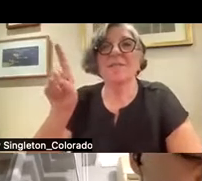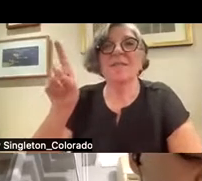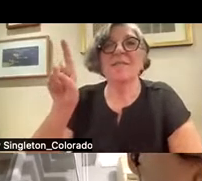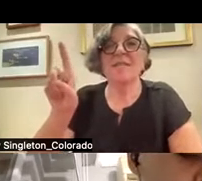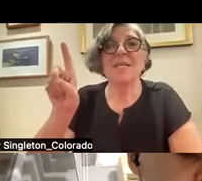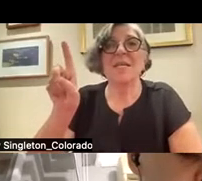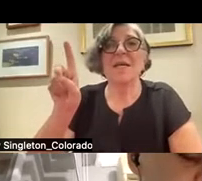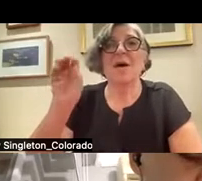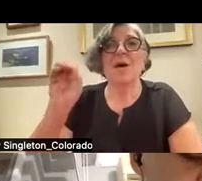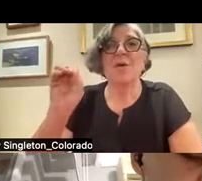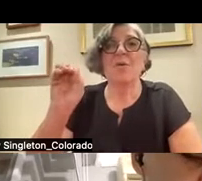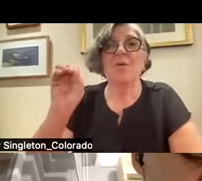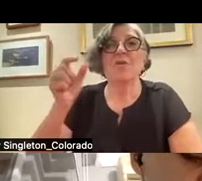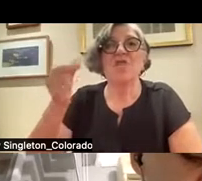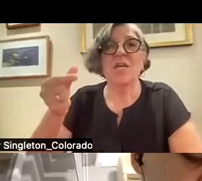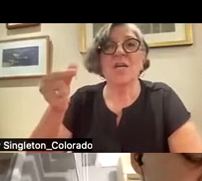you can see me,